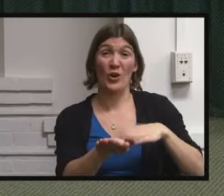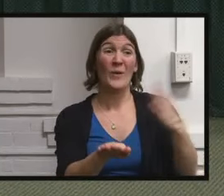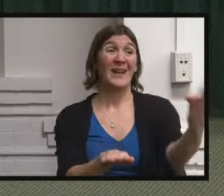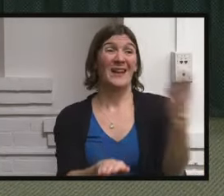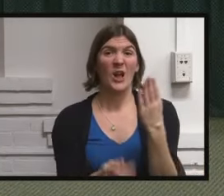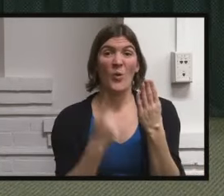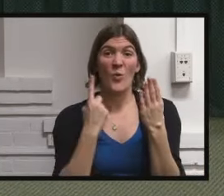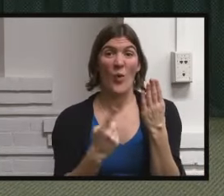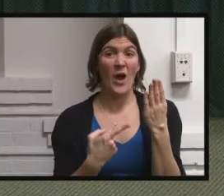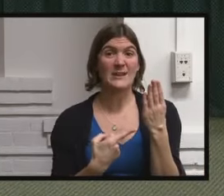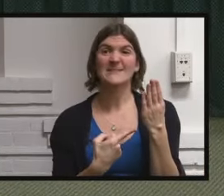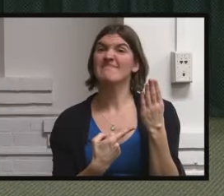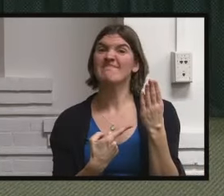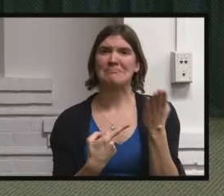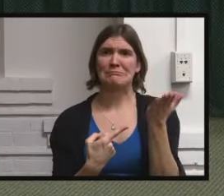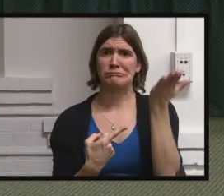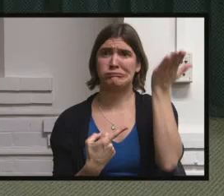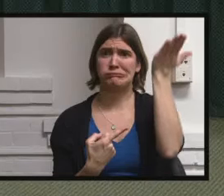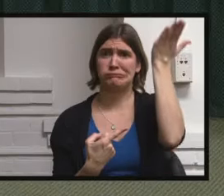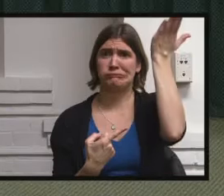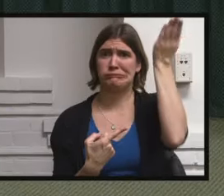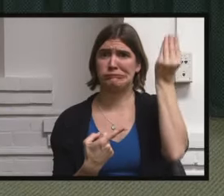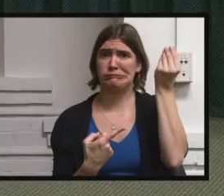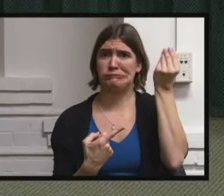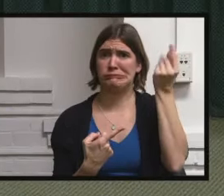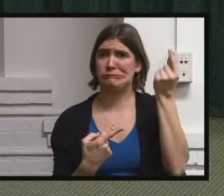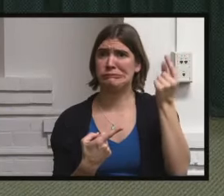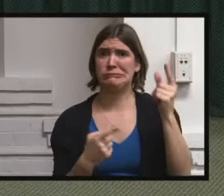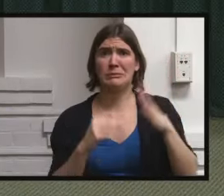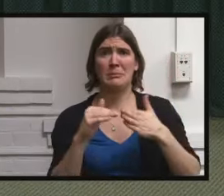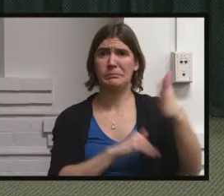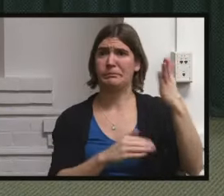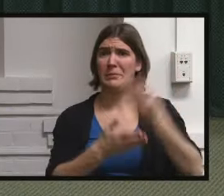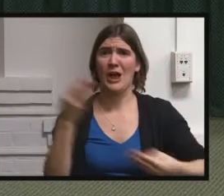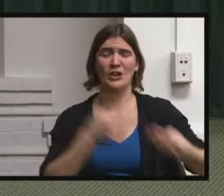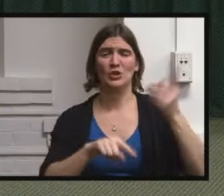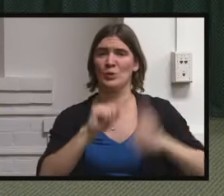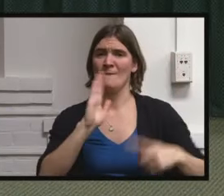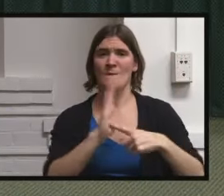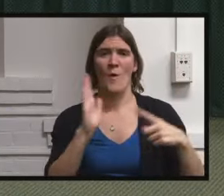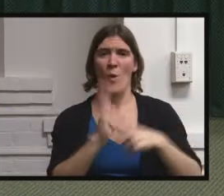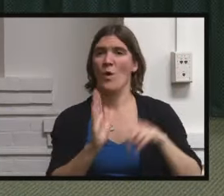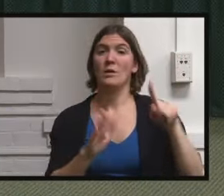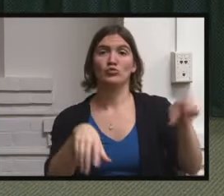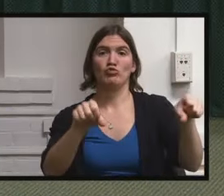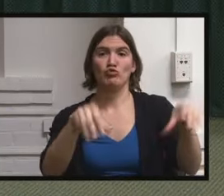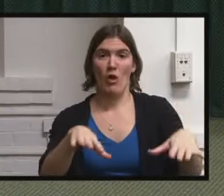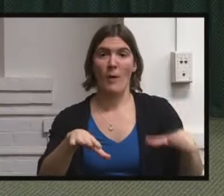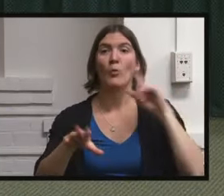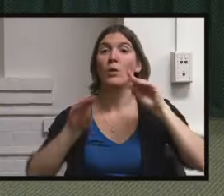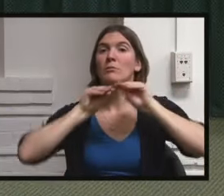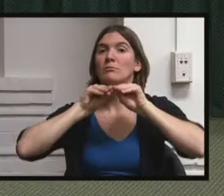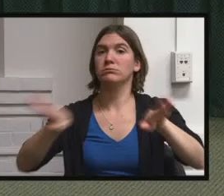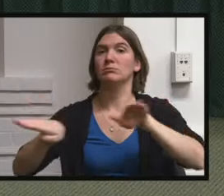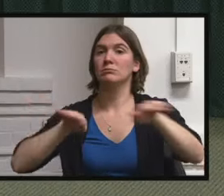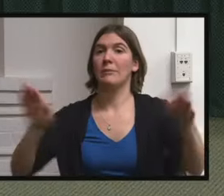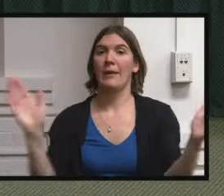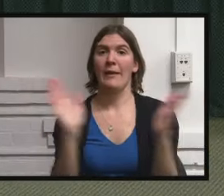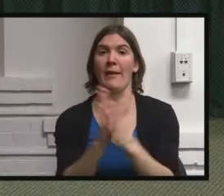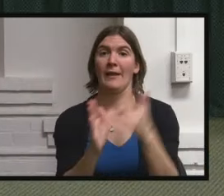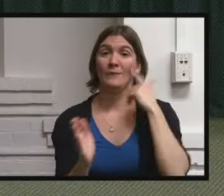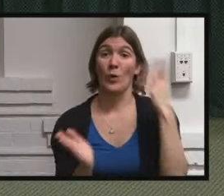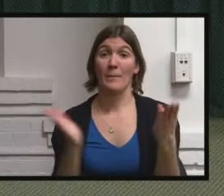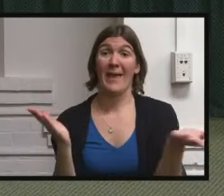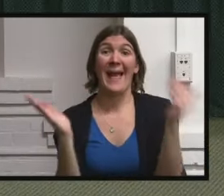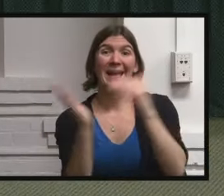bid, and it was well above the amount budgeted. Correct. And so that item is going back out to bid, and we're not going to be making